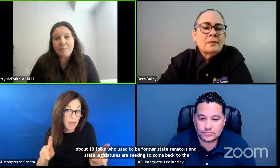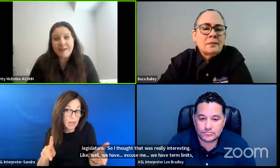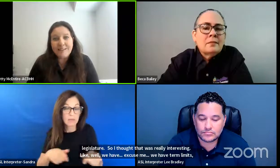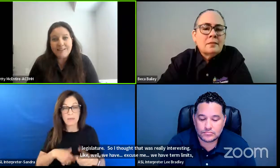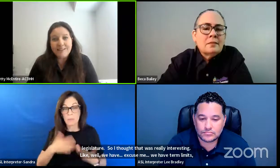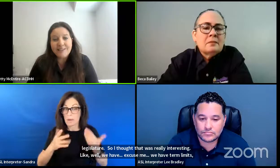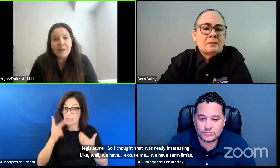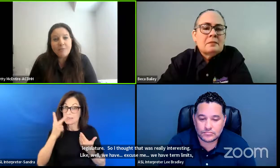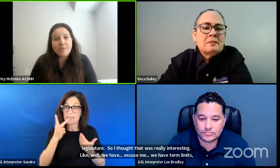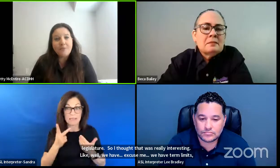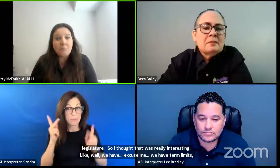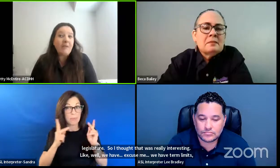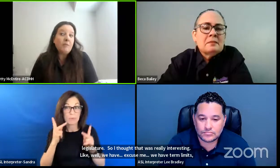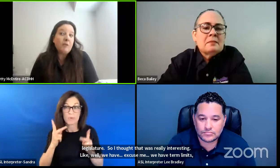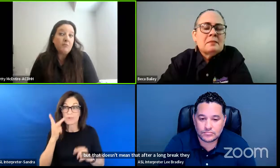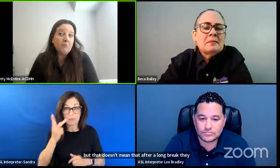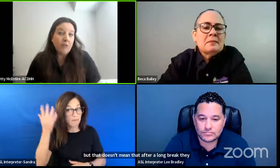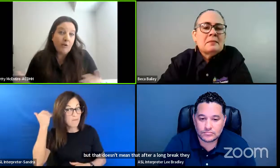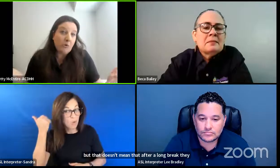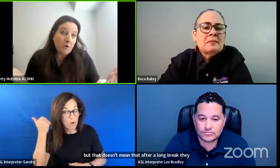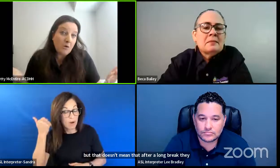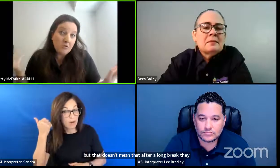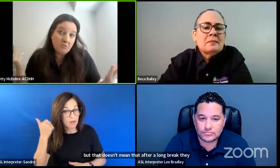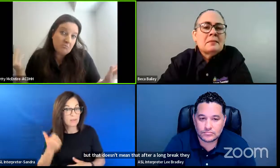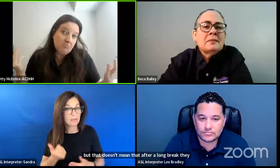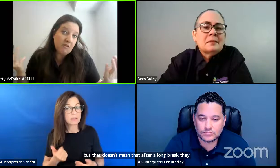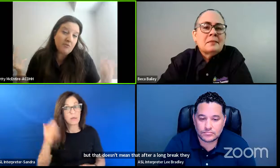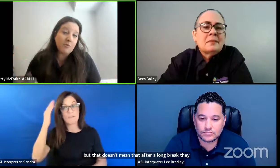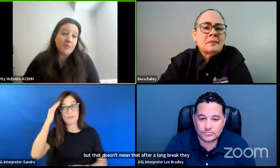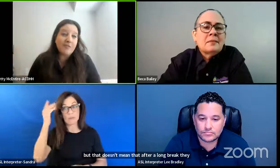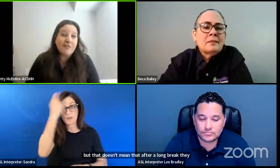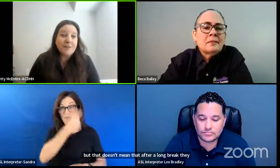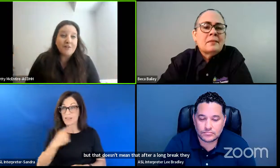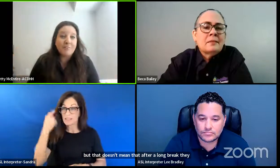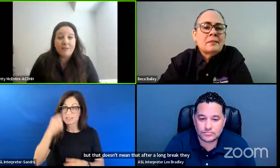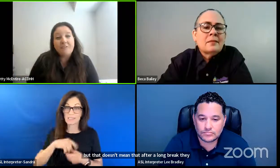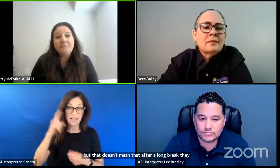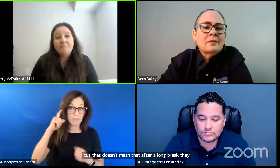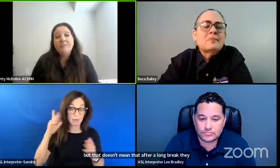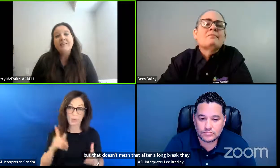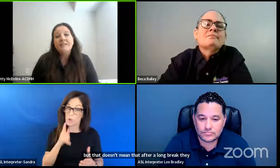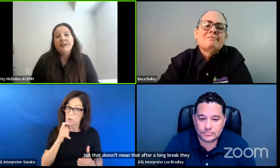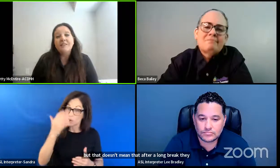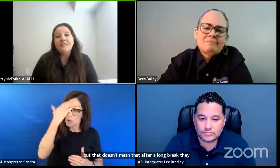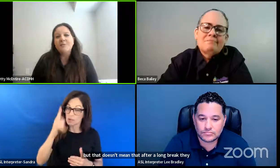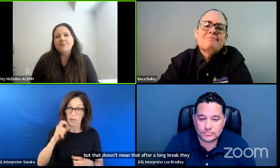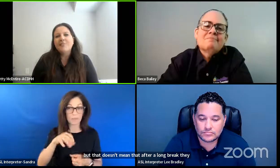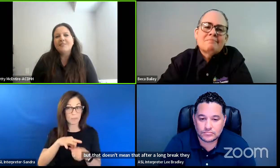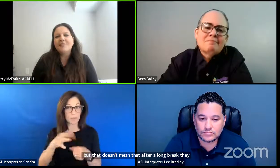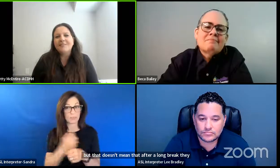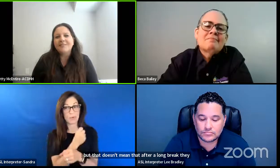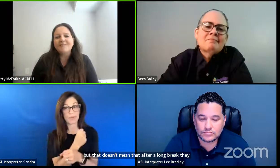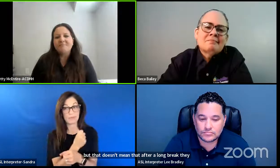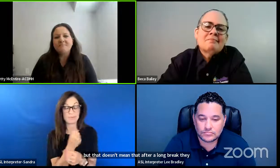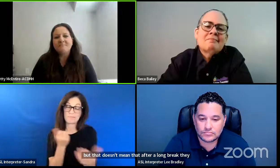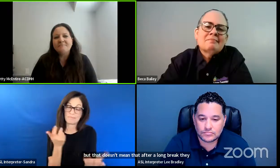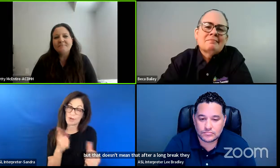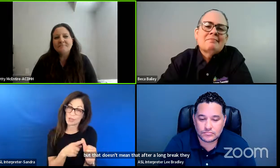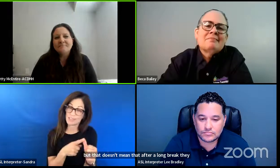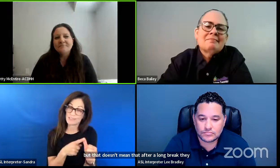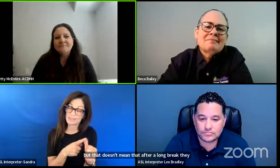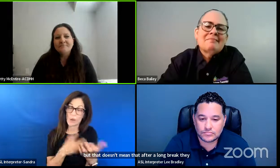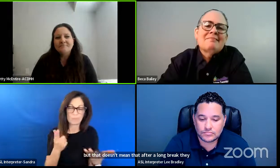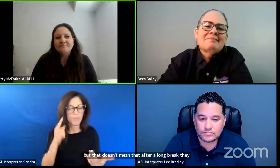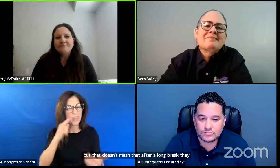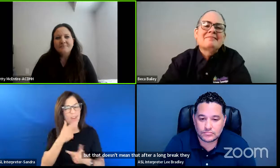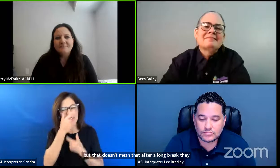faces coming back down to the Capitol. Maybe, who knows? They have to win their election, but I thought that was really interesting.